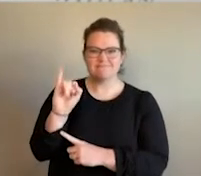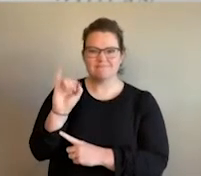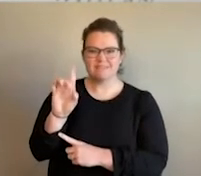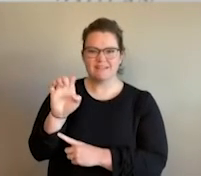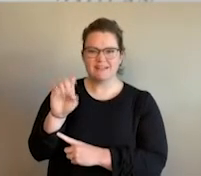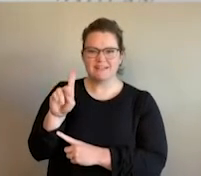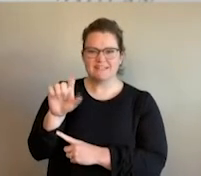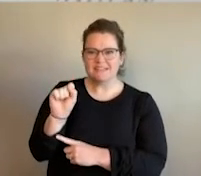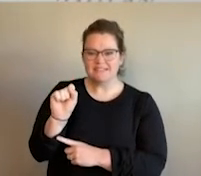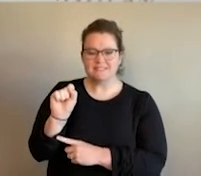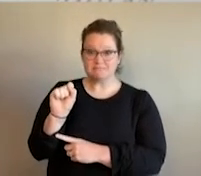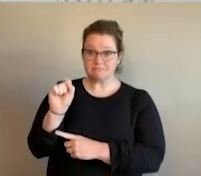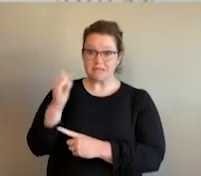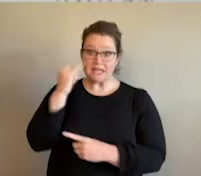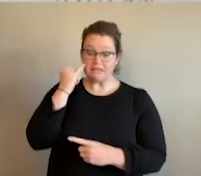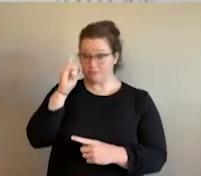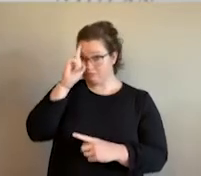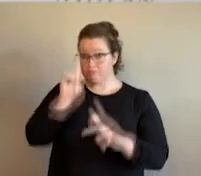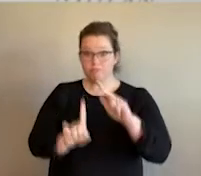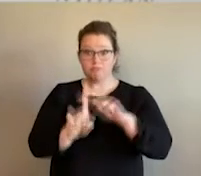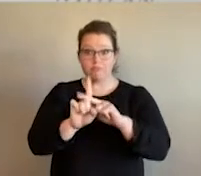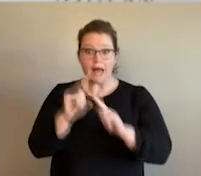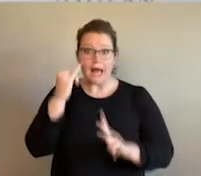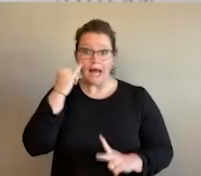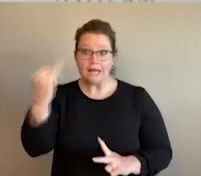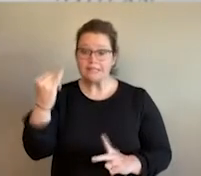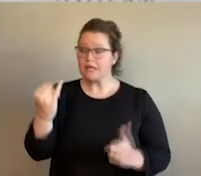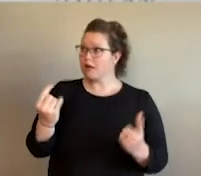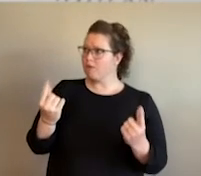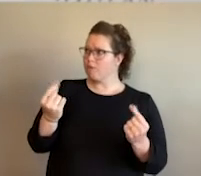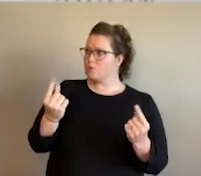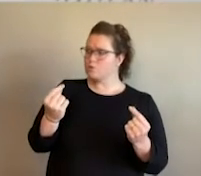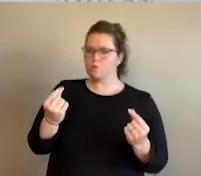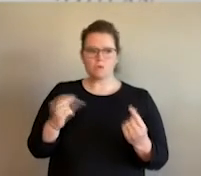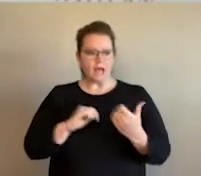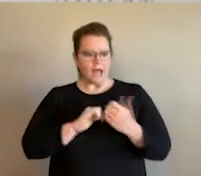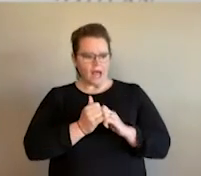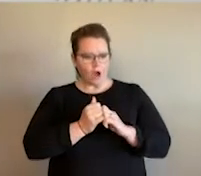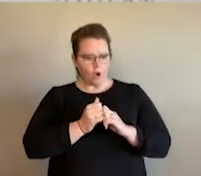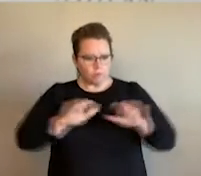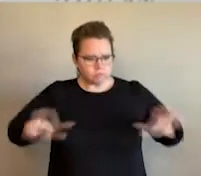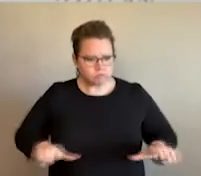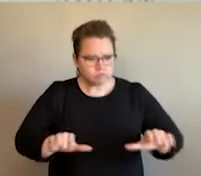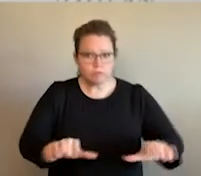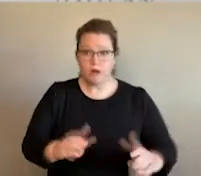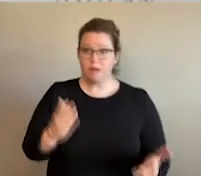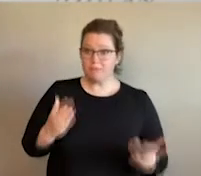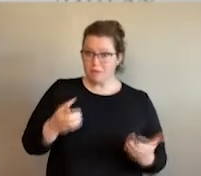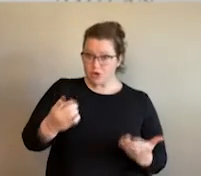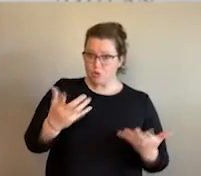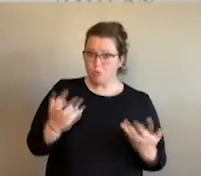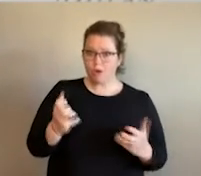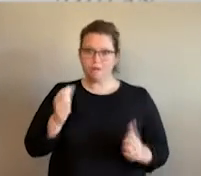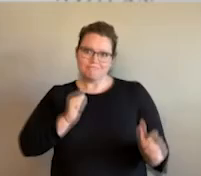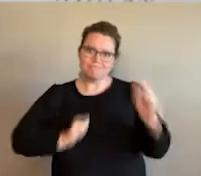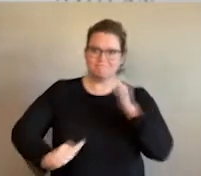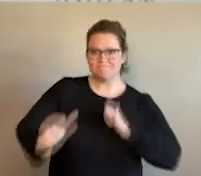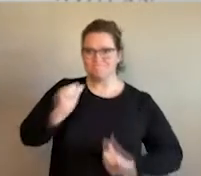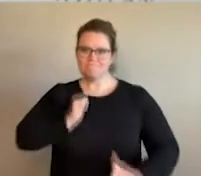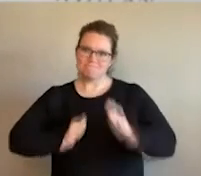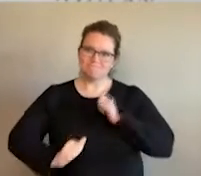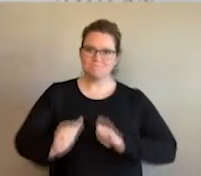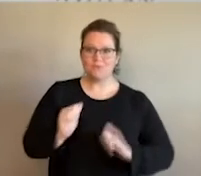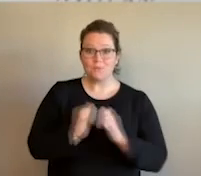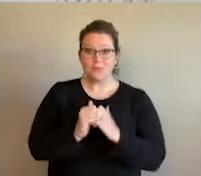to make them come to life. So maybe one of those ideas that you've had at home, like maybe I want to put on a play with my friends,